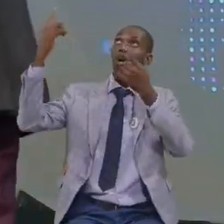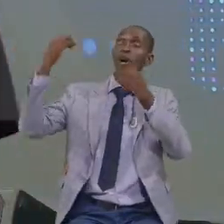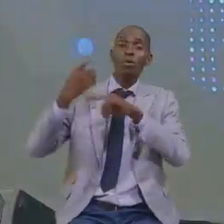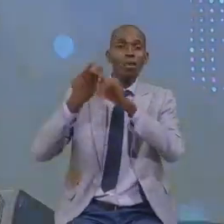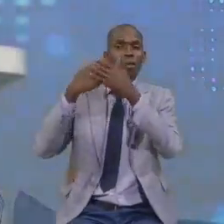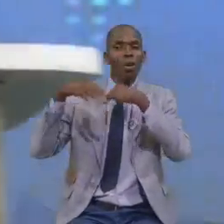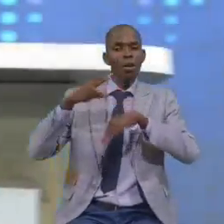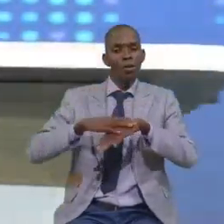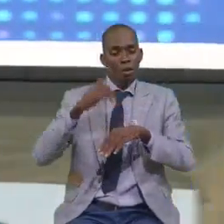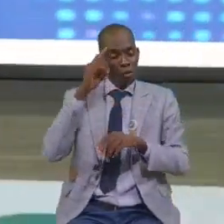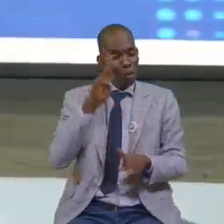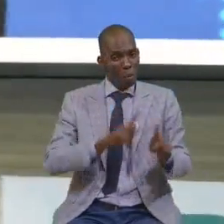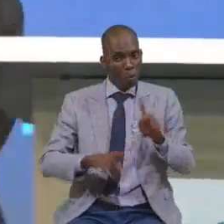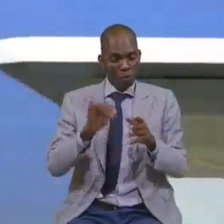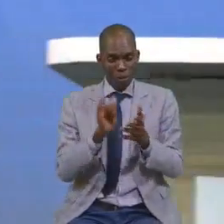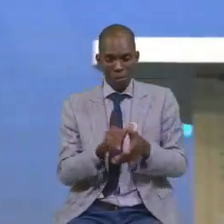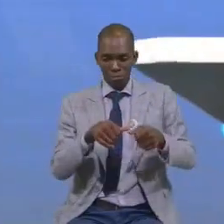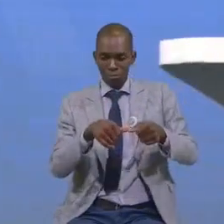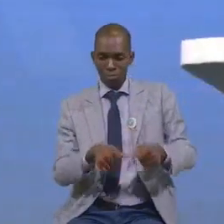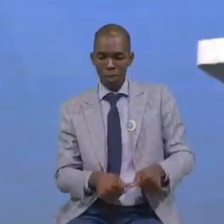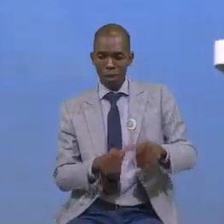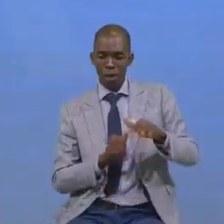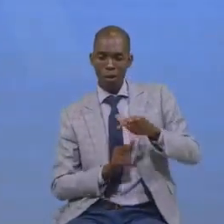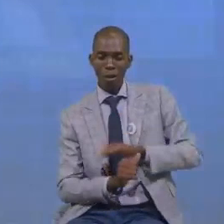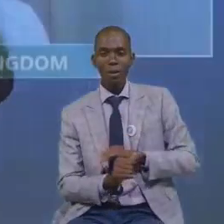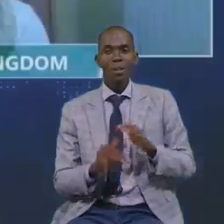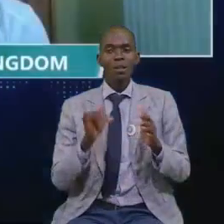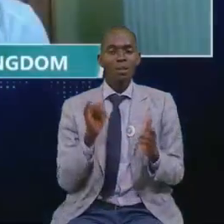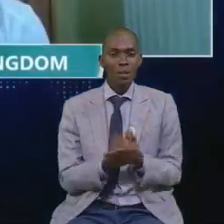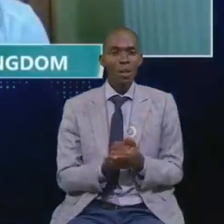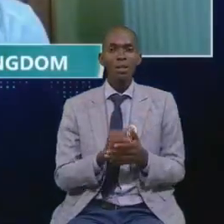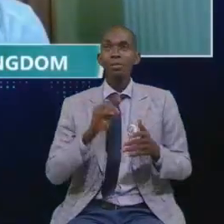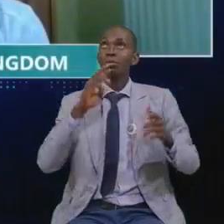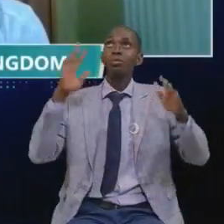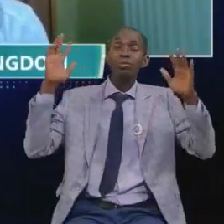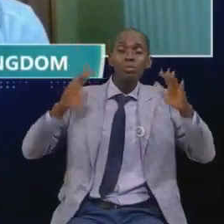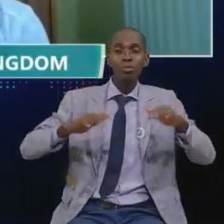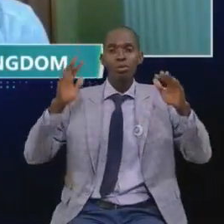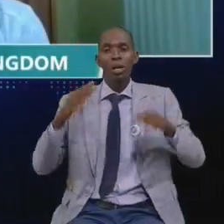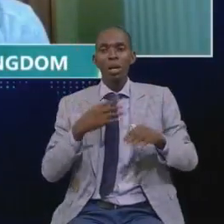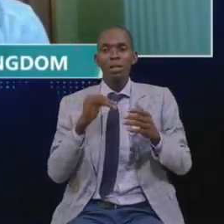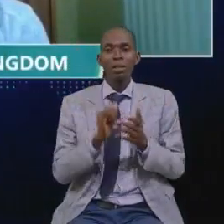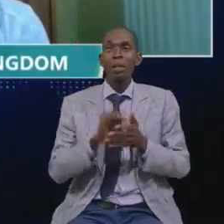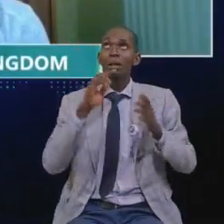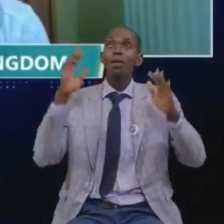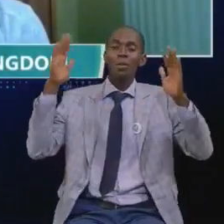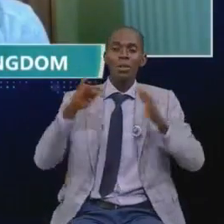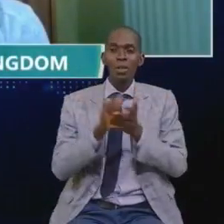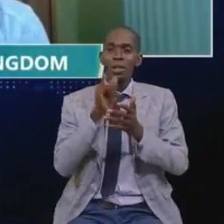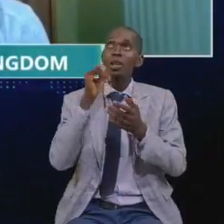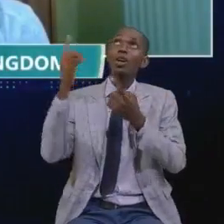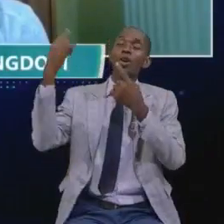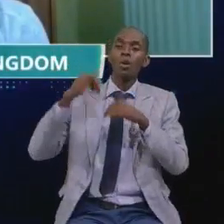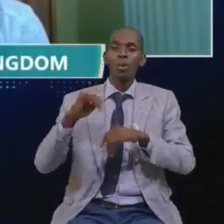that stay under that coming rain, and that rain that is coming upon